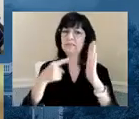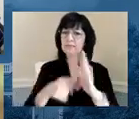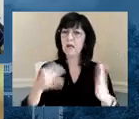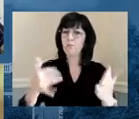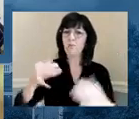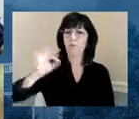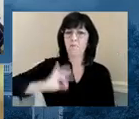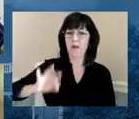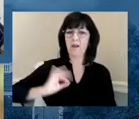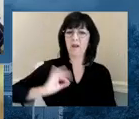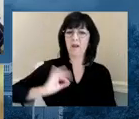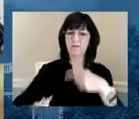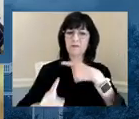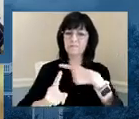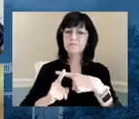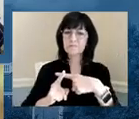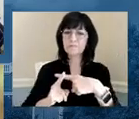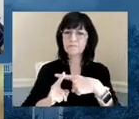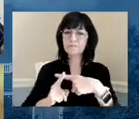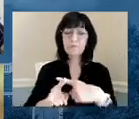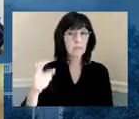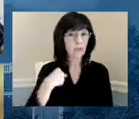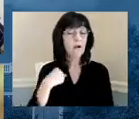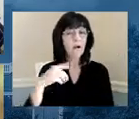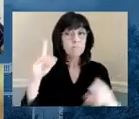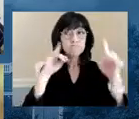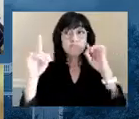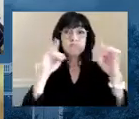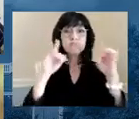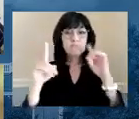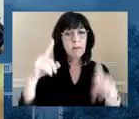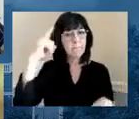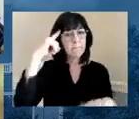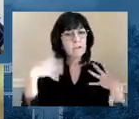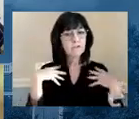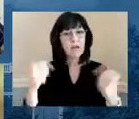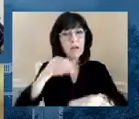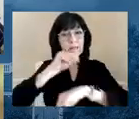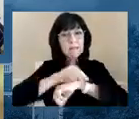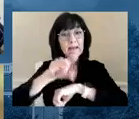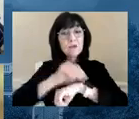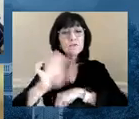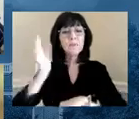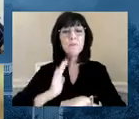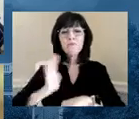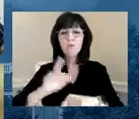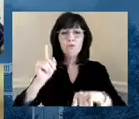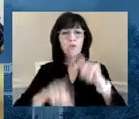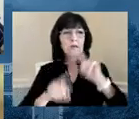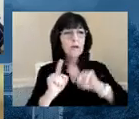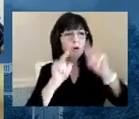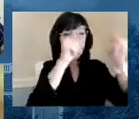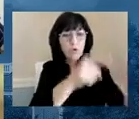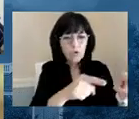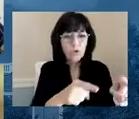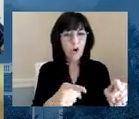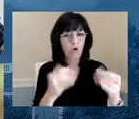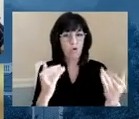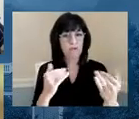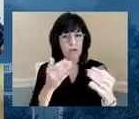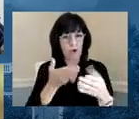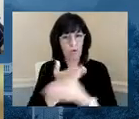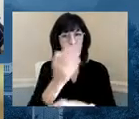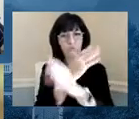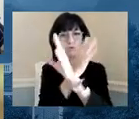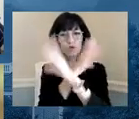on the mental health side. Obviously, counseling and that kind of thing, something really critically important during the last 15 months